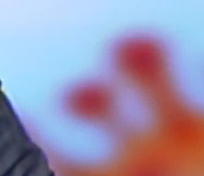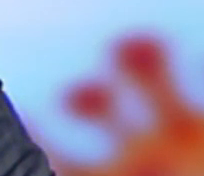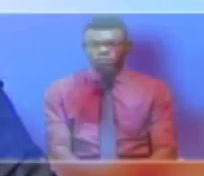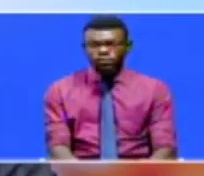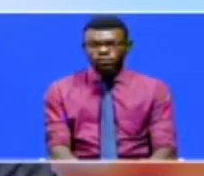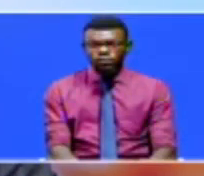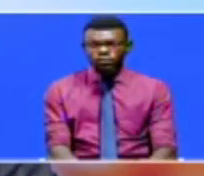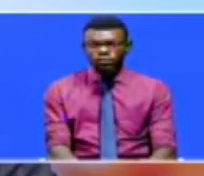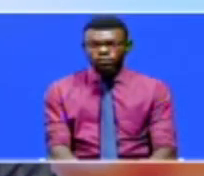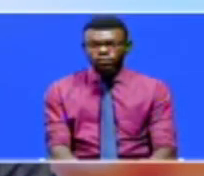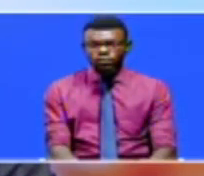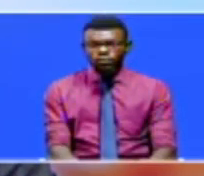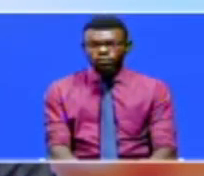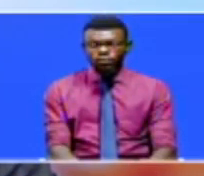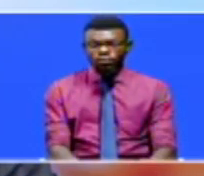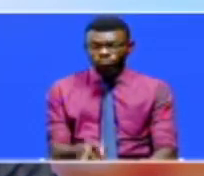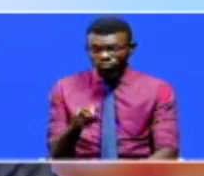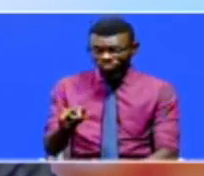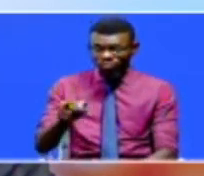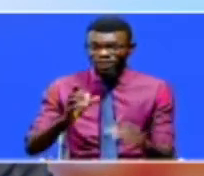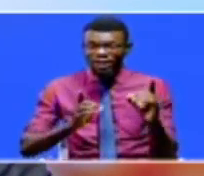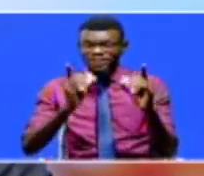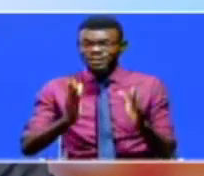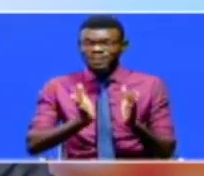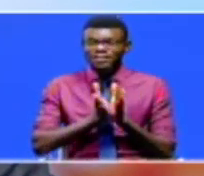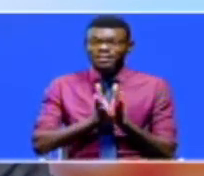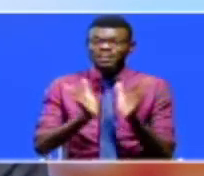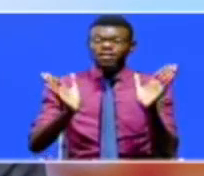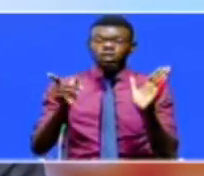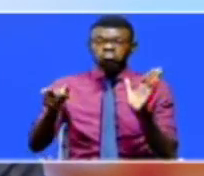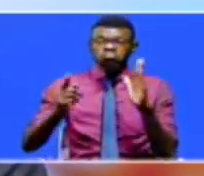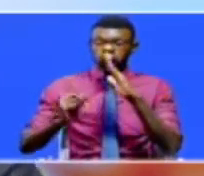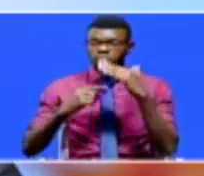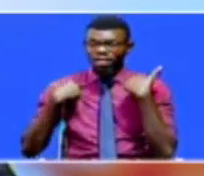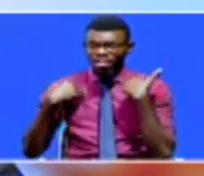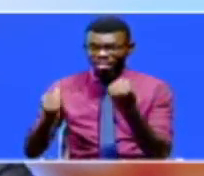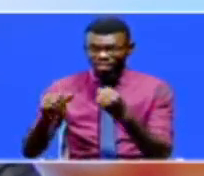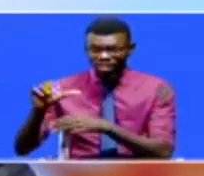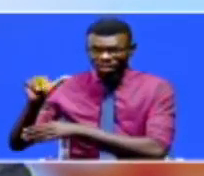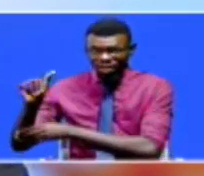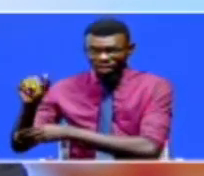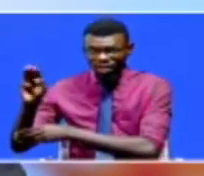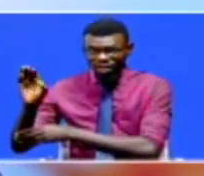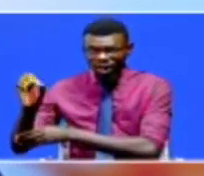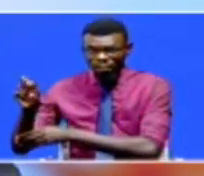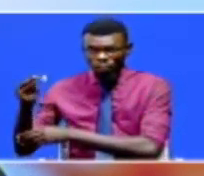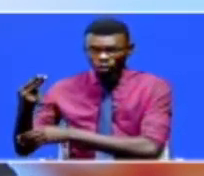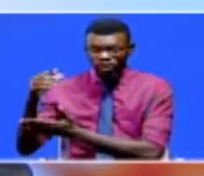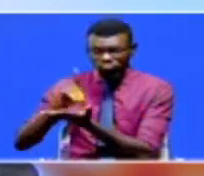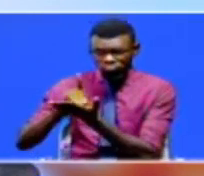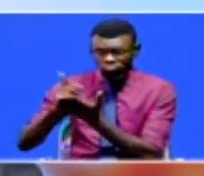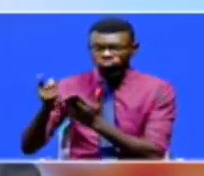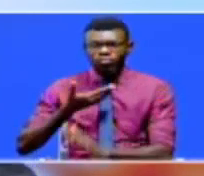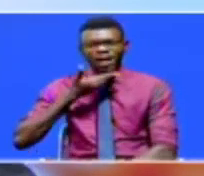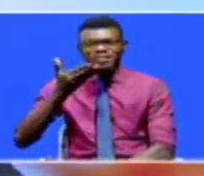Well, let's now bring in the Acting Director General, Ministry of Health, Dr. Patrick Amoth, joining us for a quick conversation, just responding